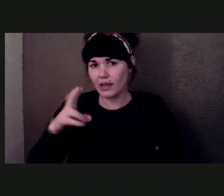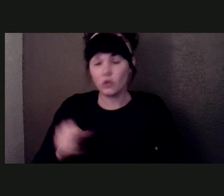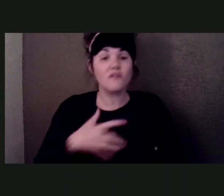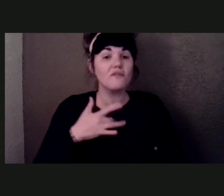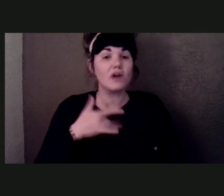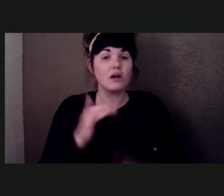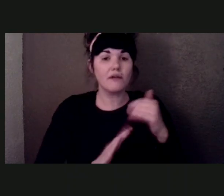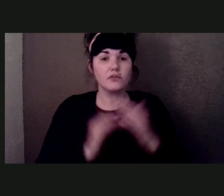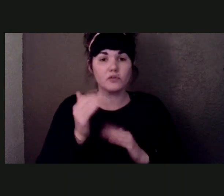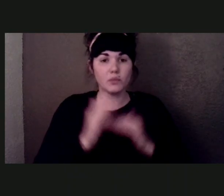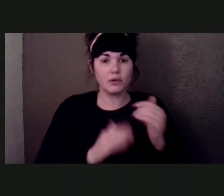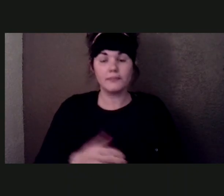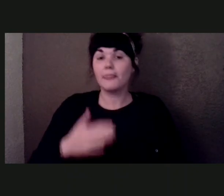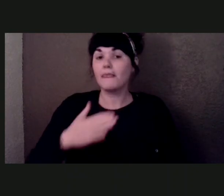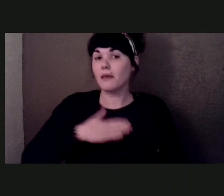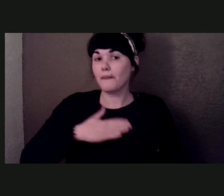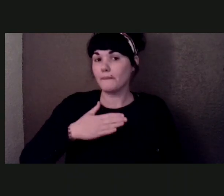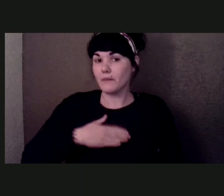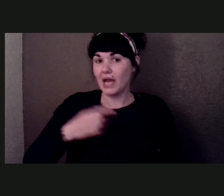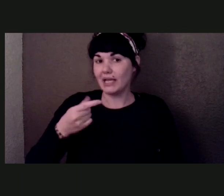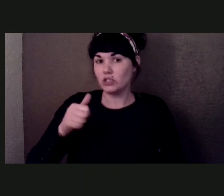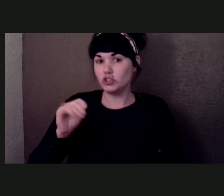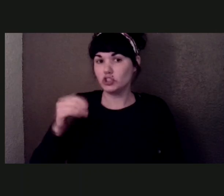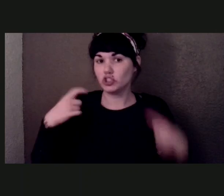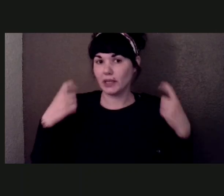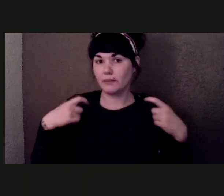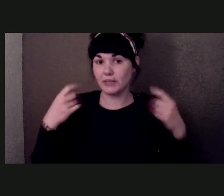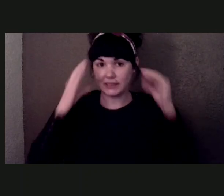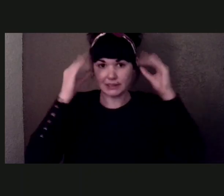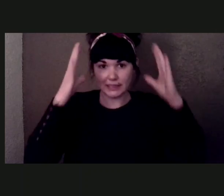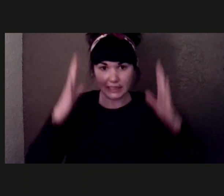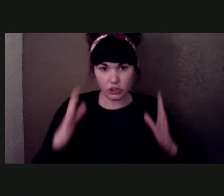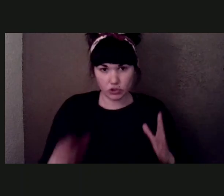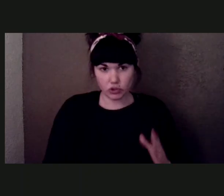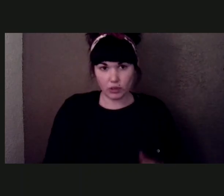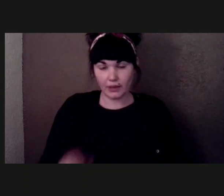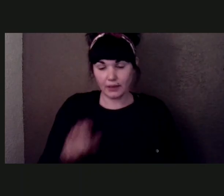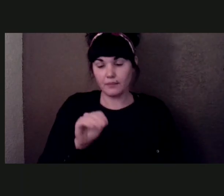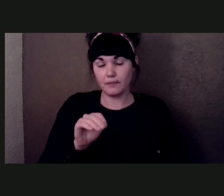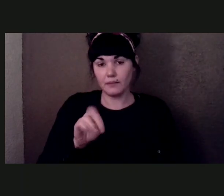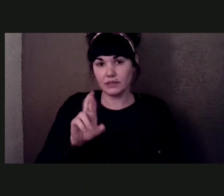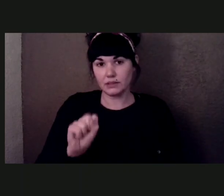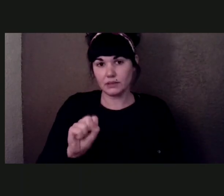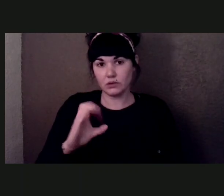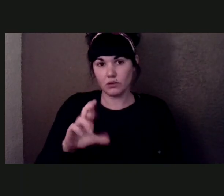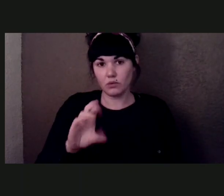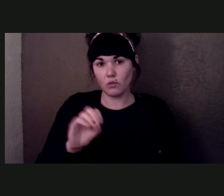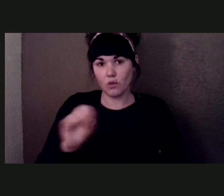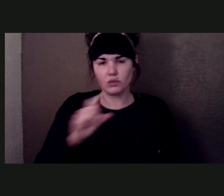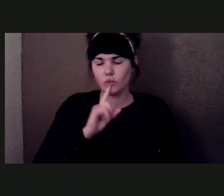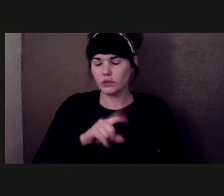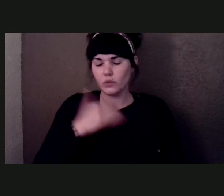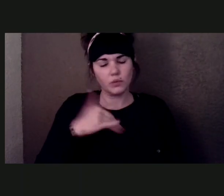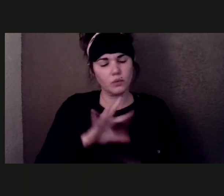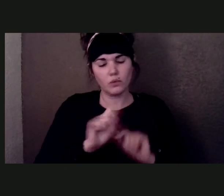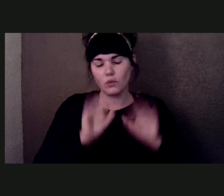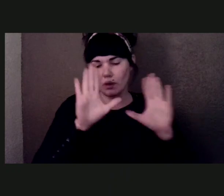Krause, who was exceptional. Not only did she help create intramural back basketball of which I was on the team,